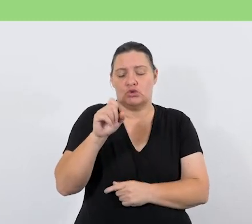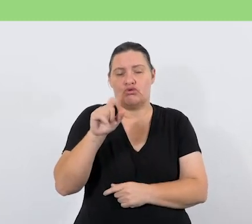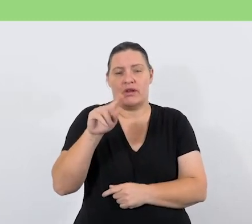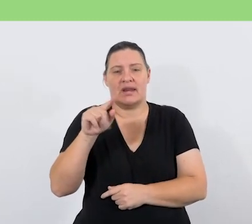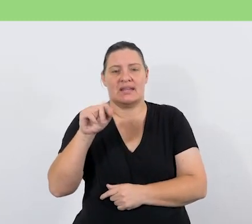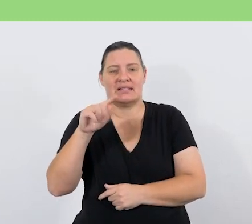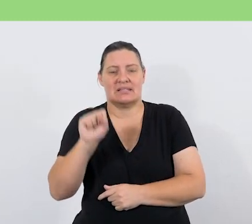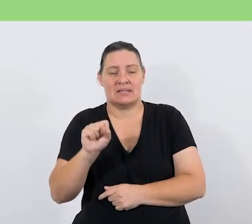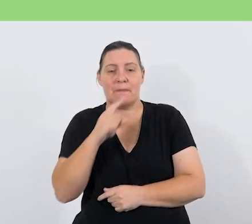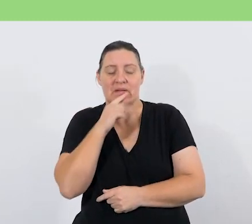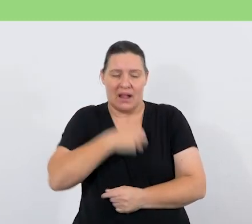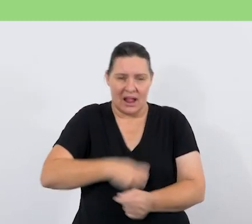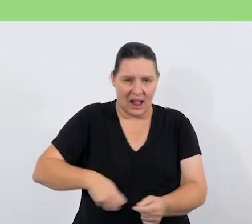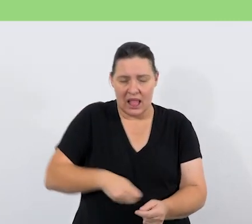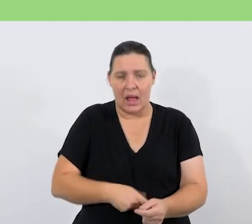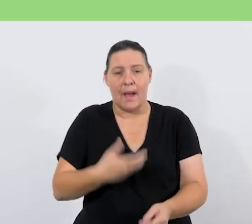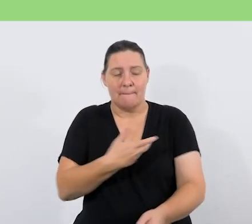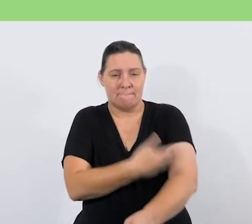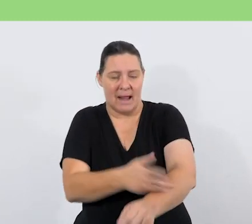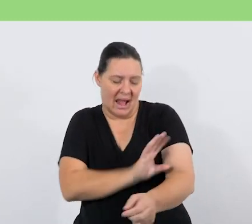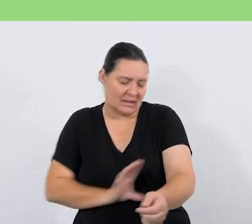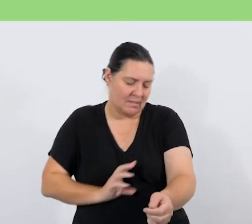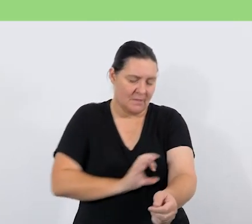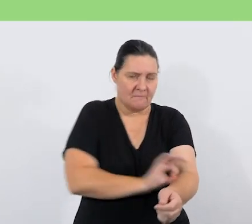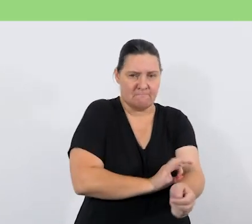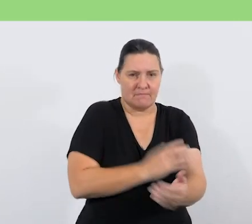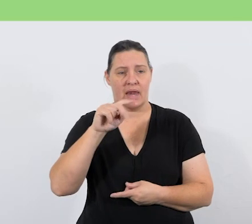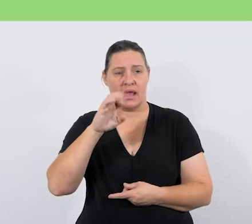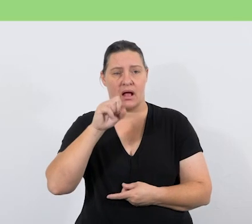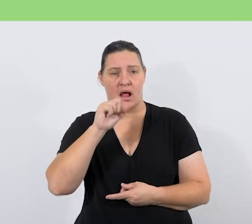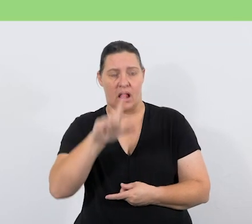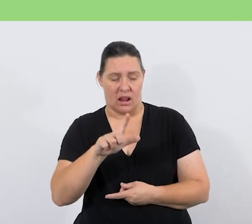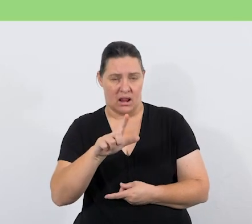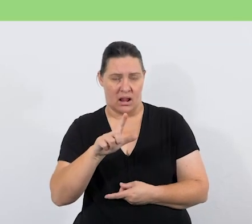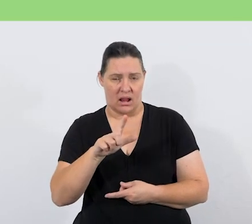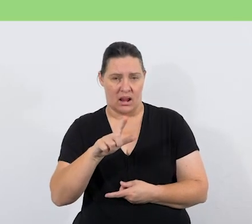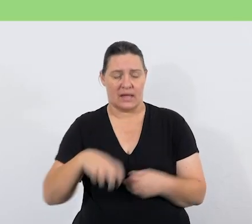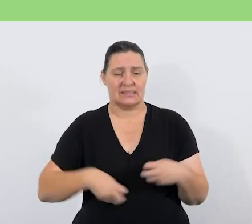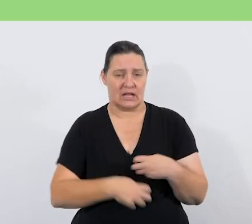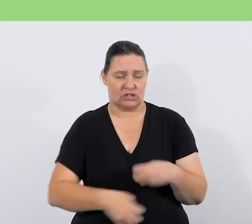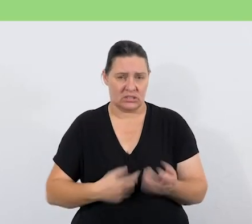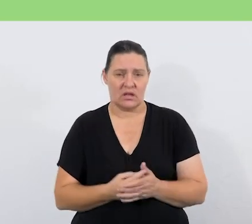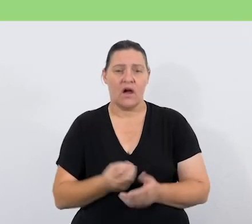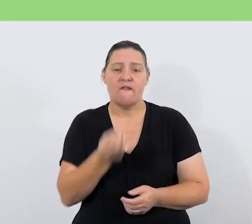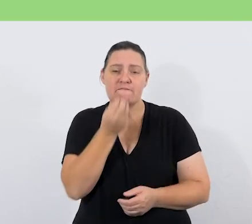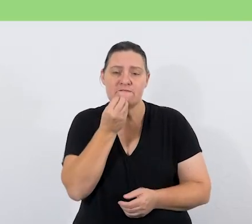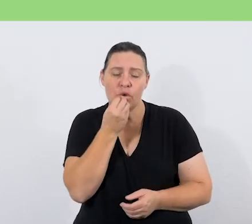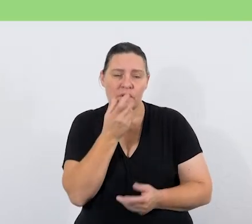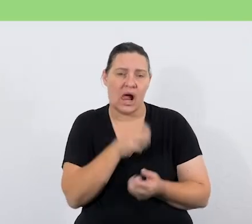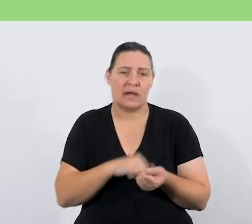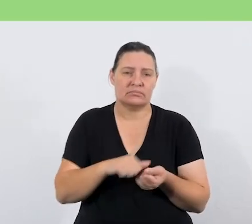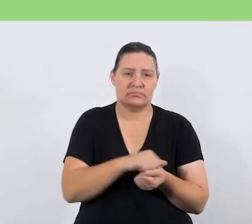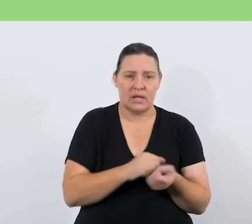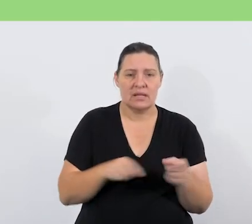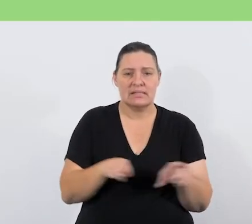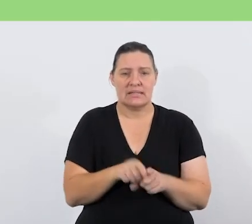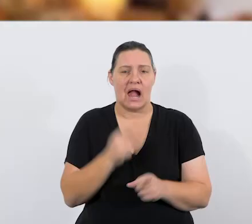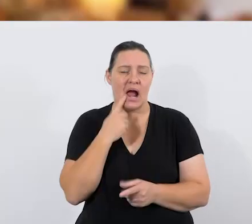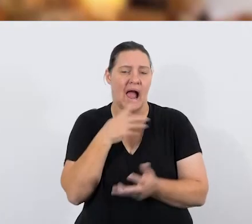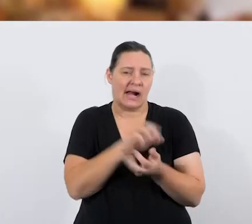and our small intestines. Then we have our rectum and our anus over here. So that is the